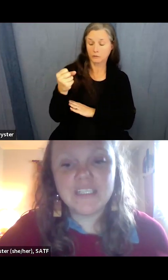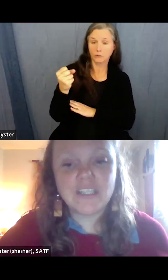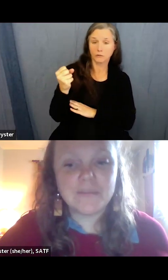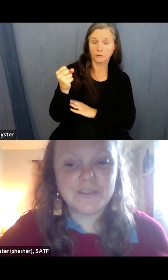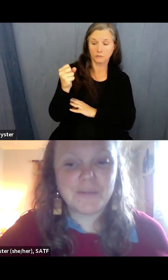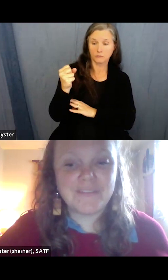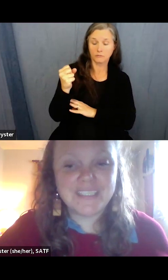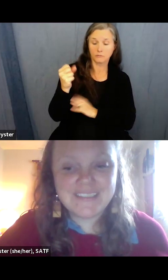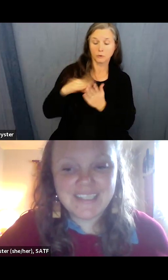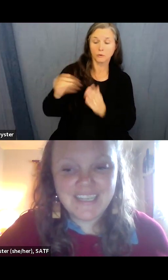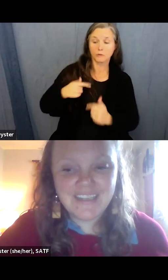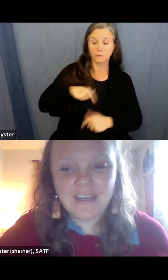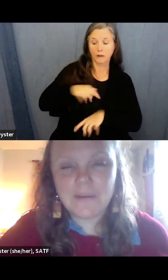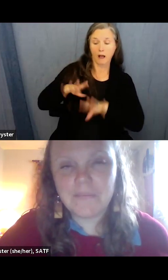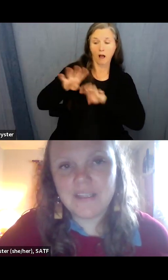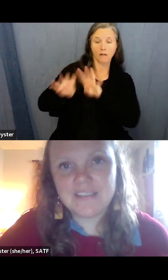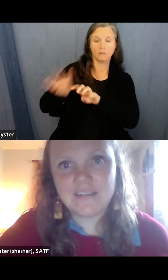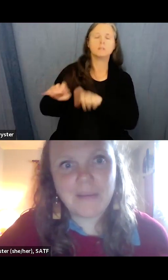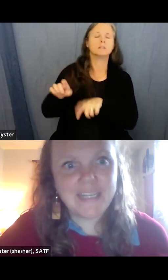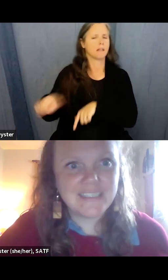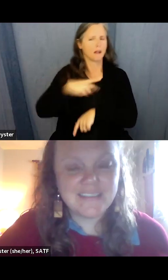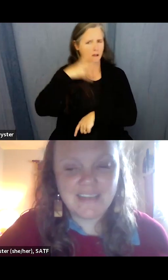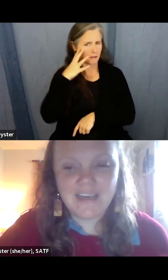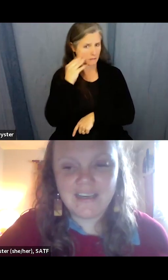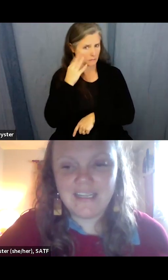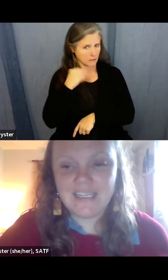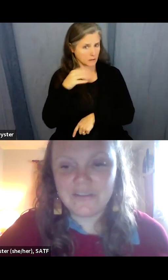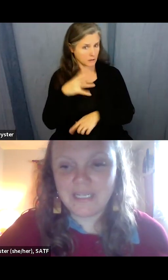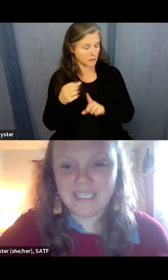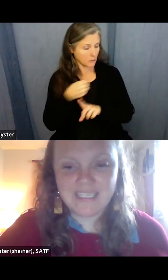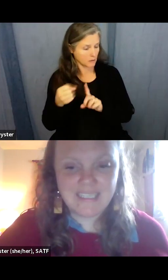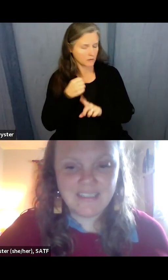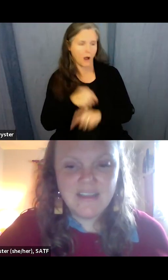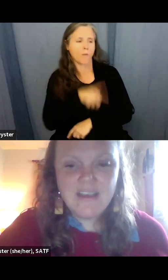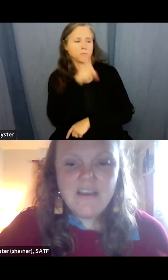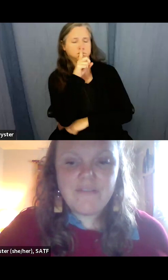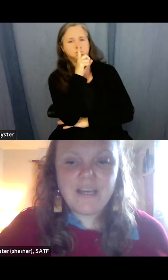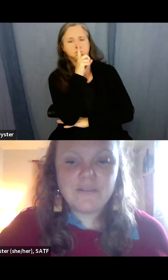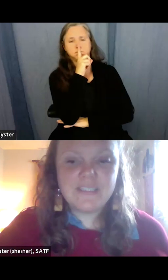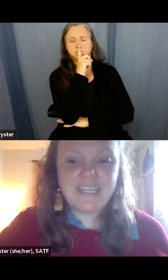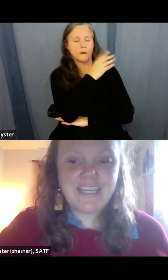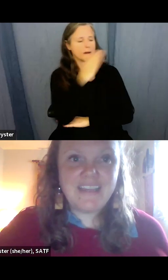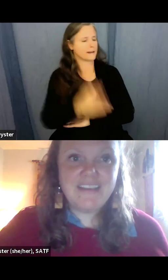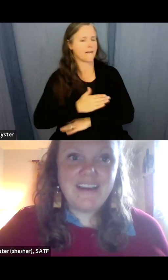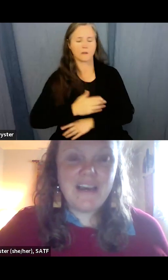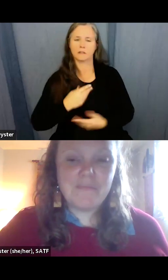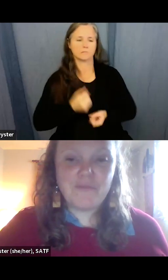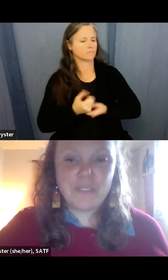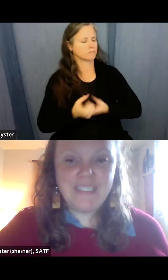The Oregon Child Abuse Prevalence Study that did a pilot in 2019 found